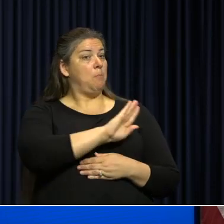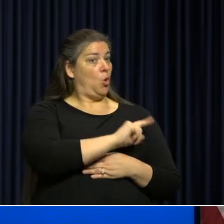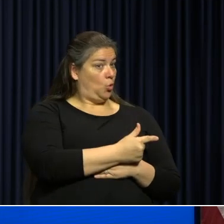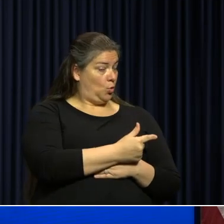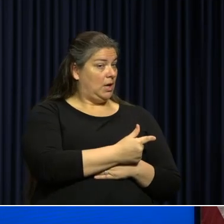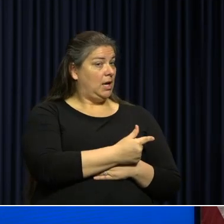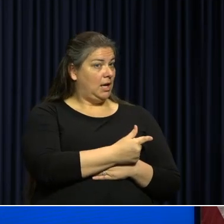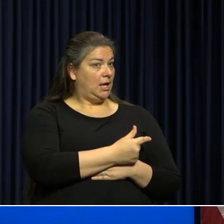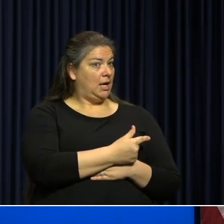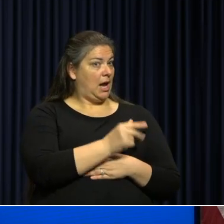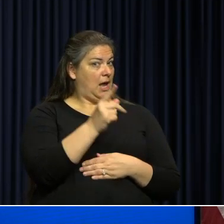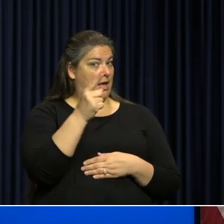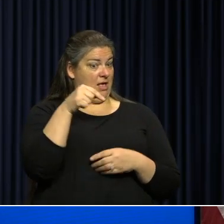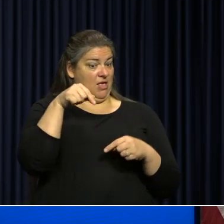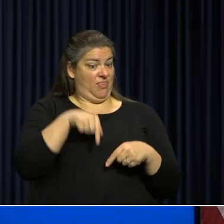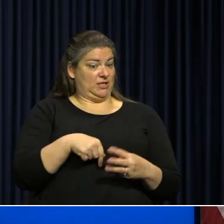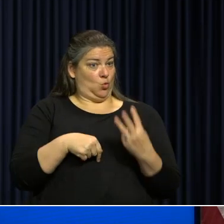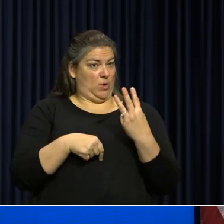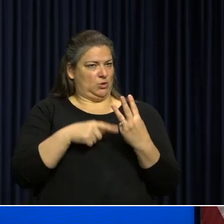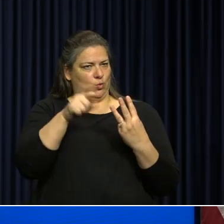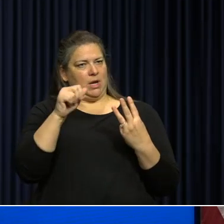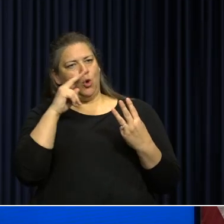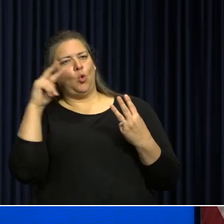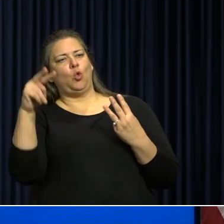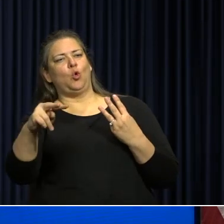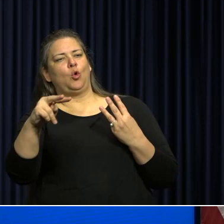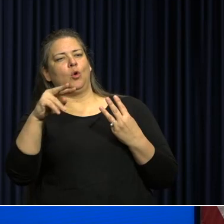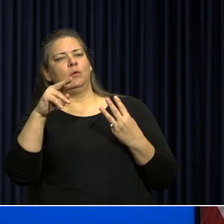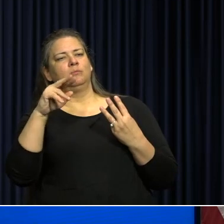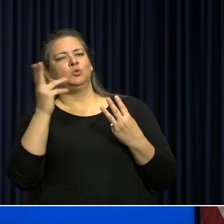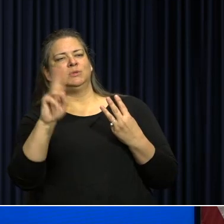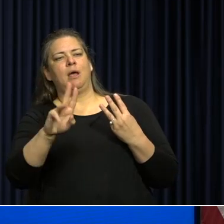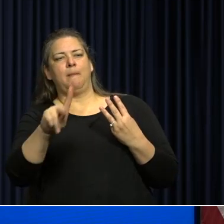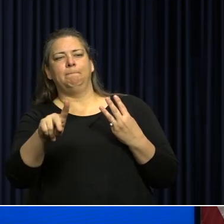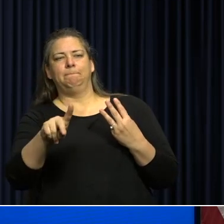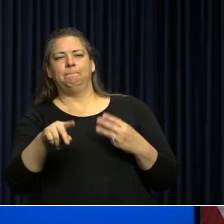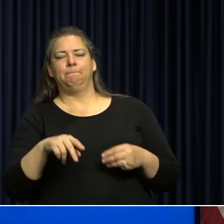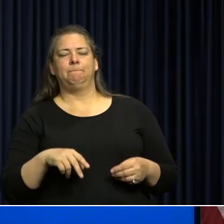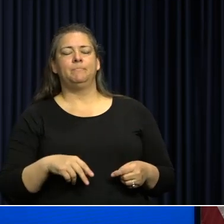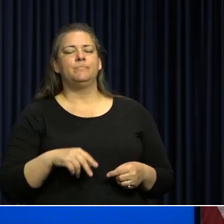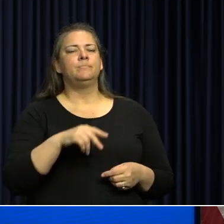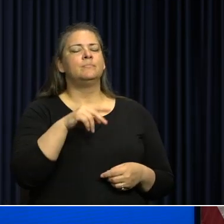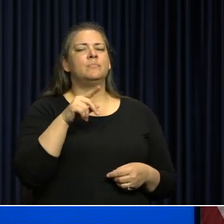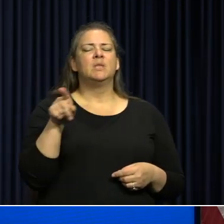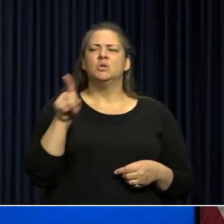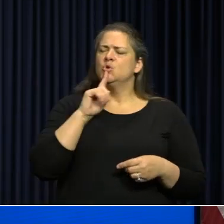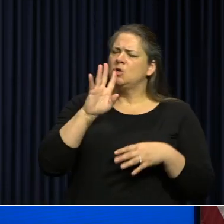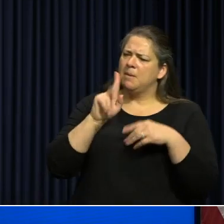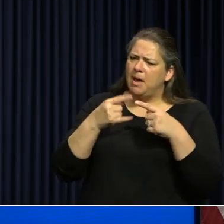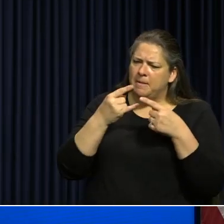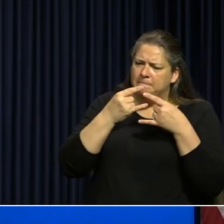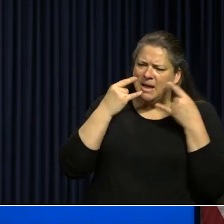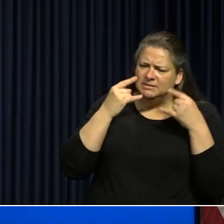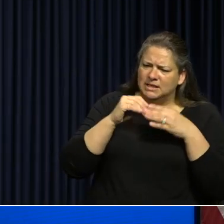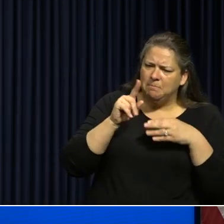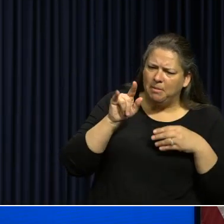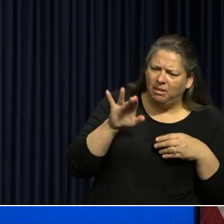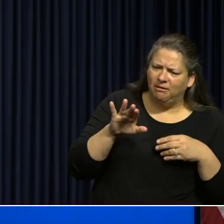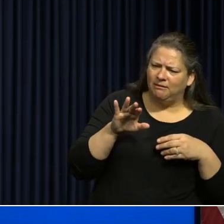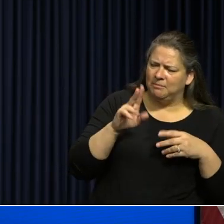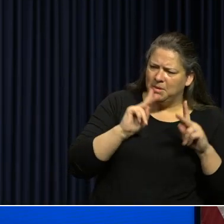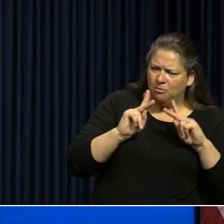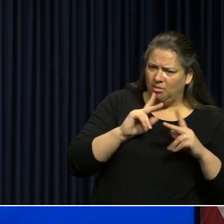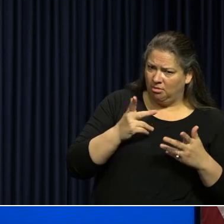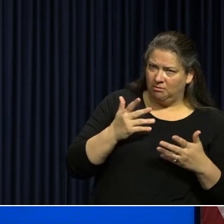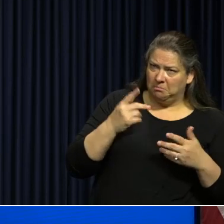Green coming up this Wednesday. You've talked more about masks in public in the months ahead. If a